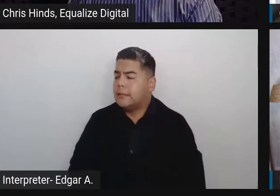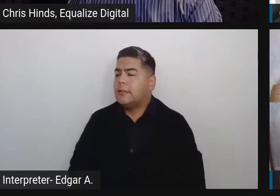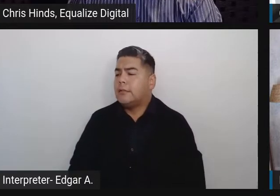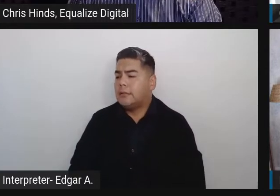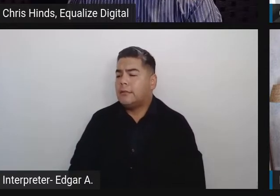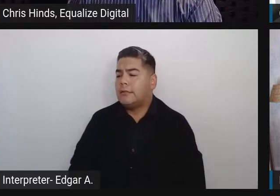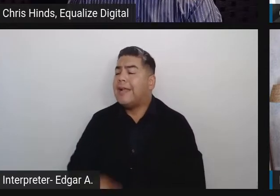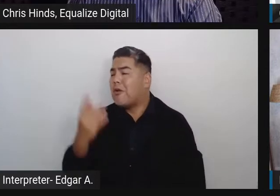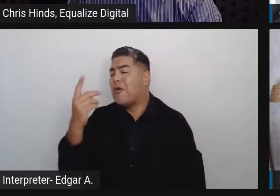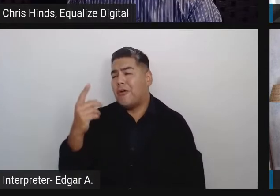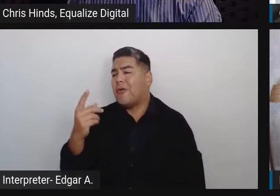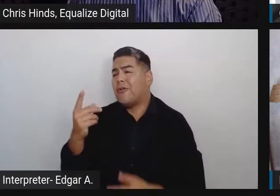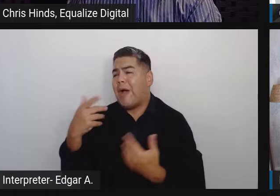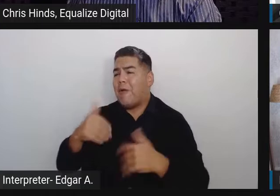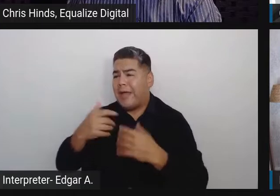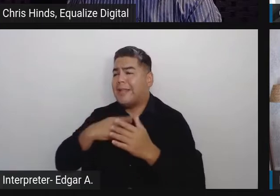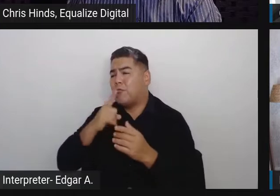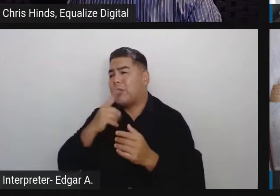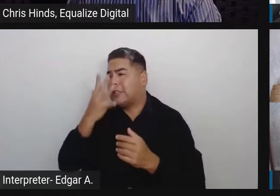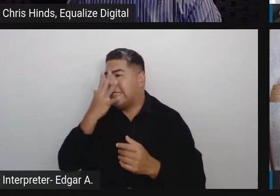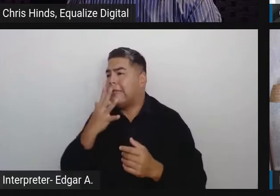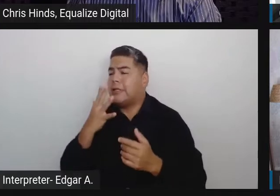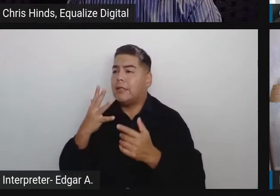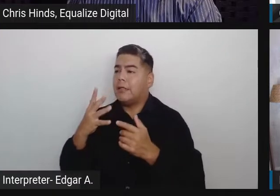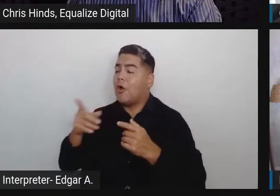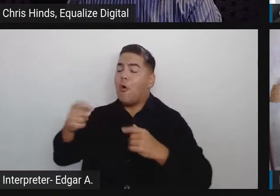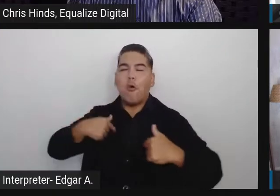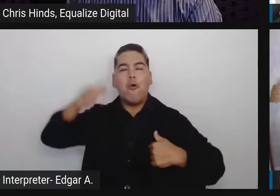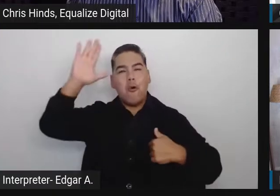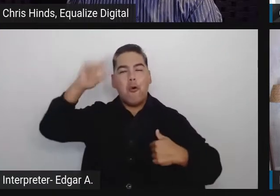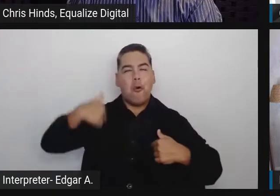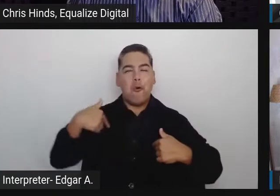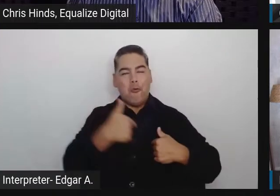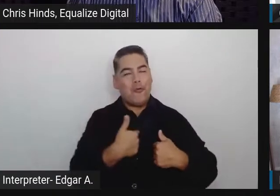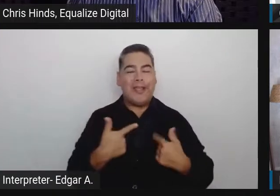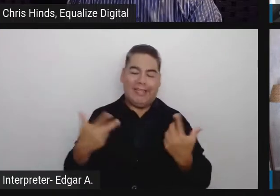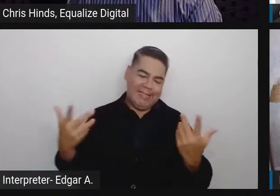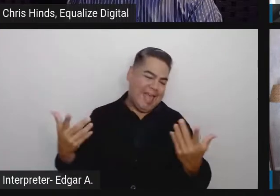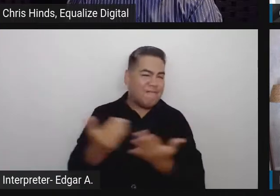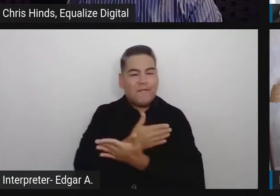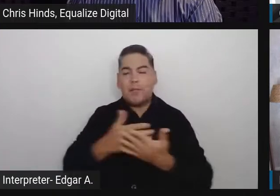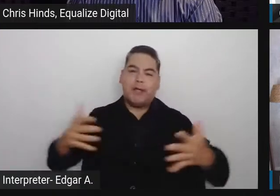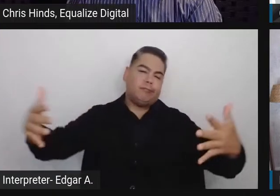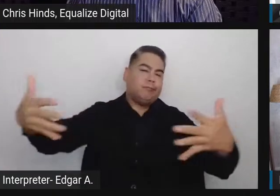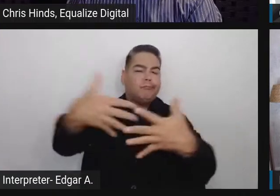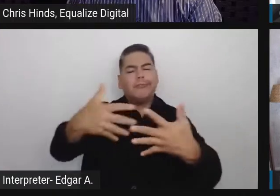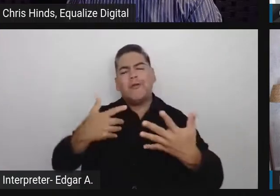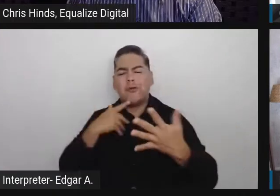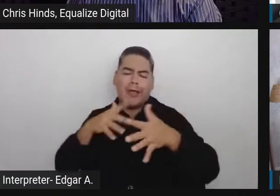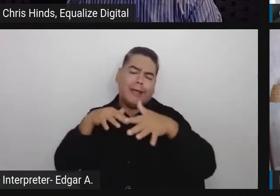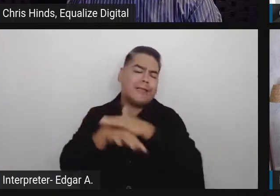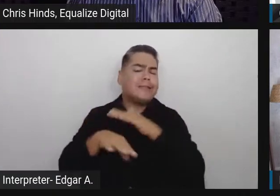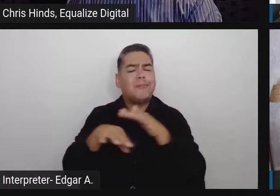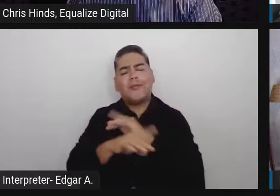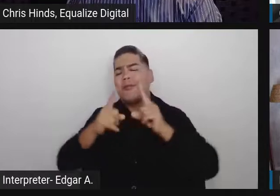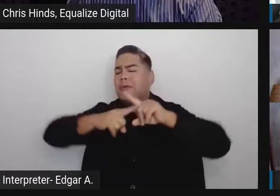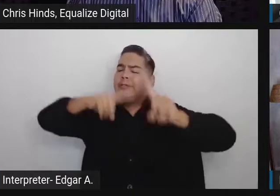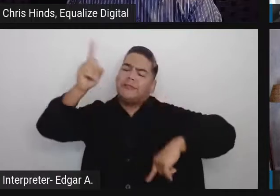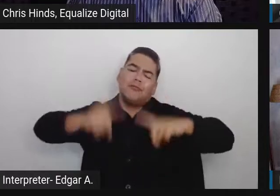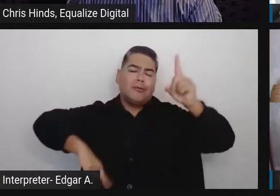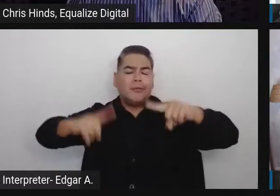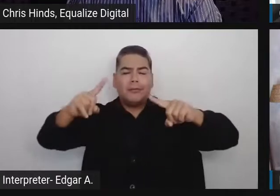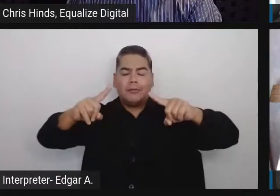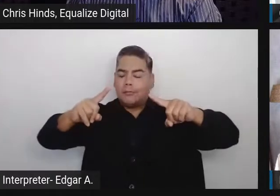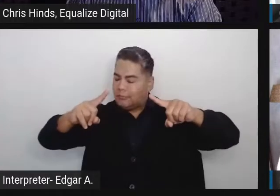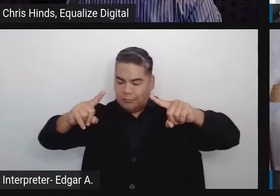that makes all of these espousments about diversity, equity, inclusion, and having strong mission statements around diversity, but then you go to their website and